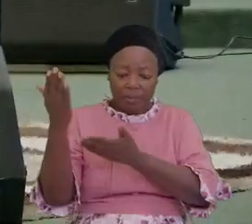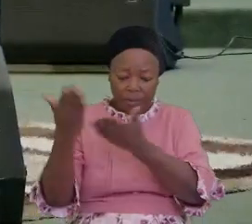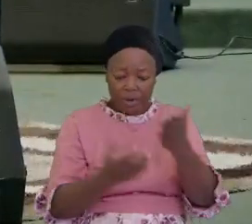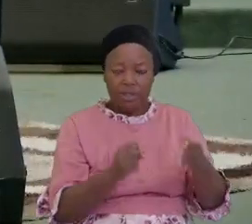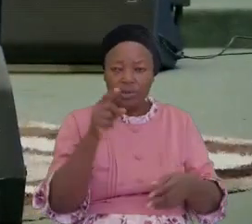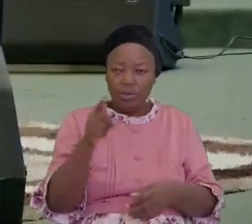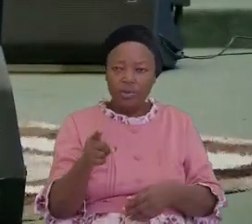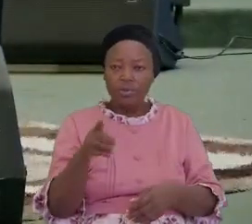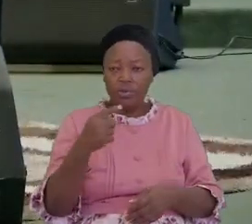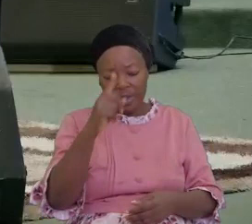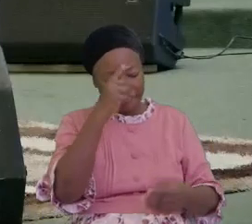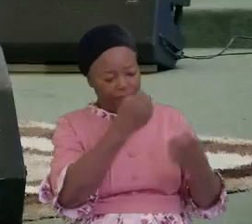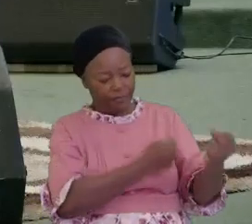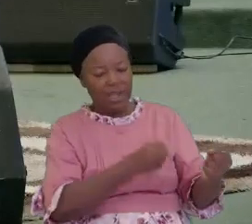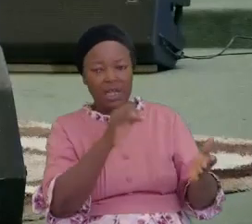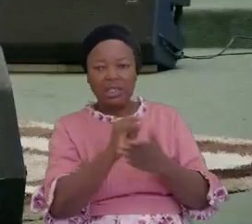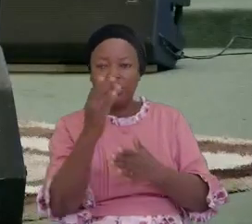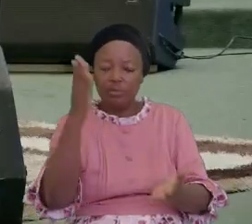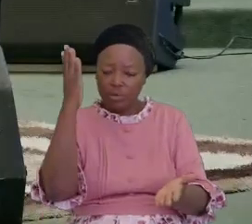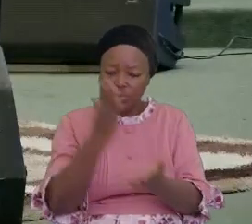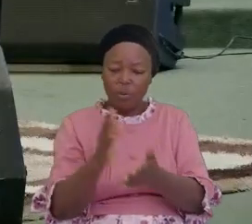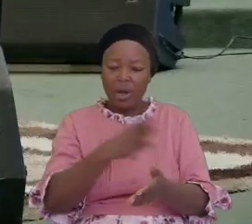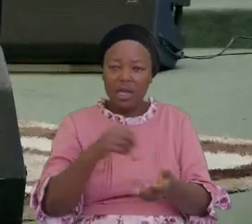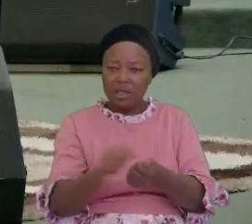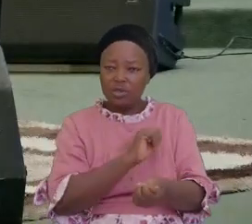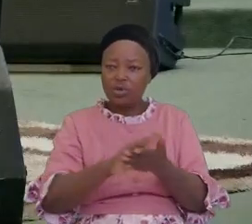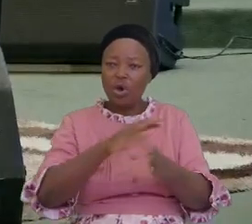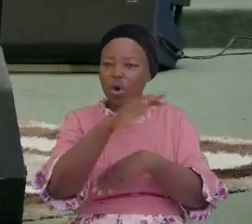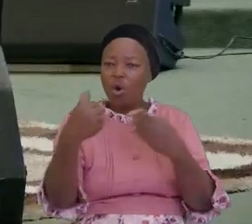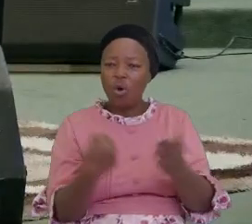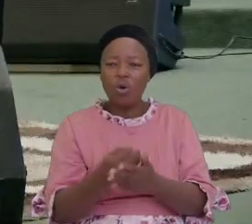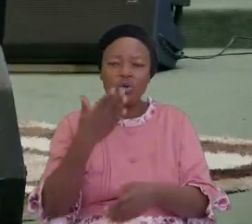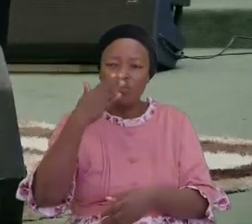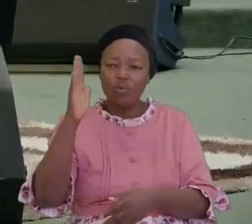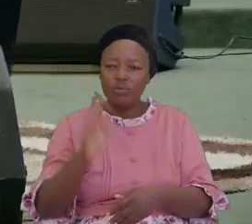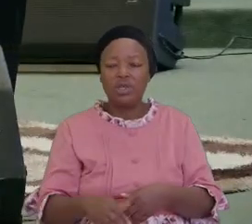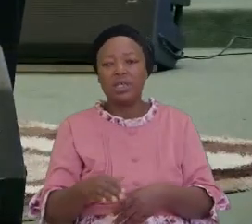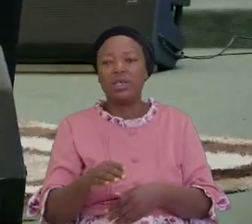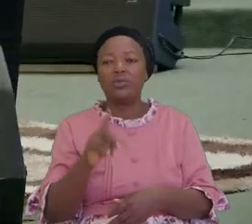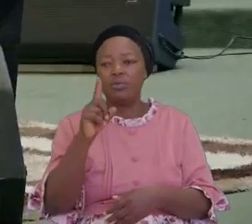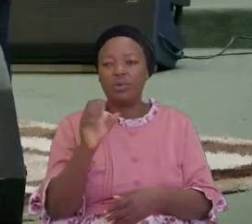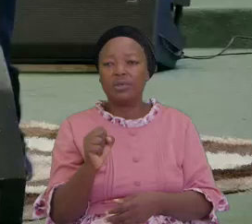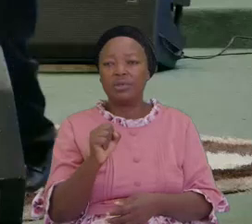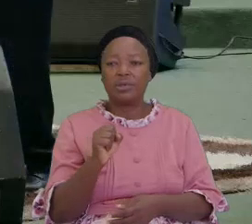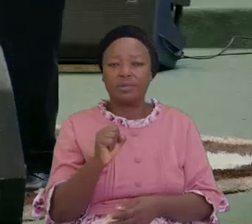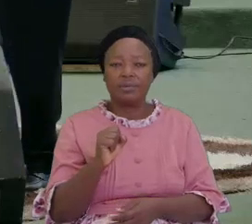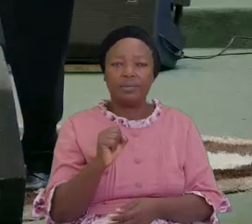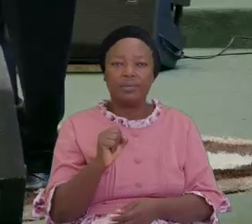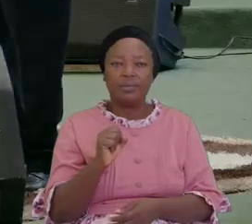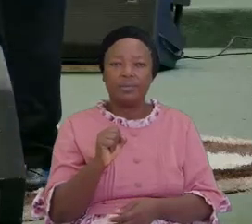the faith that will quench and destroy all the fiery darts of the evil one.